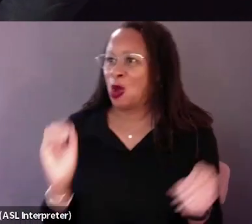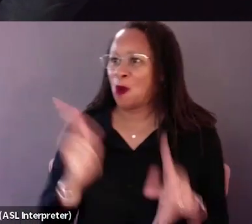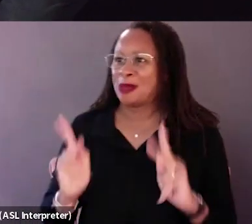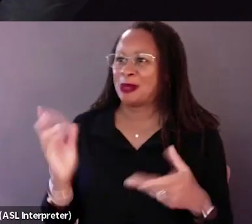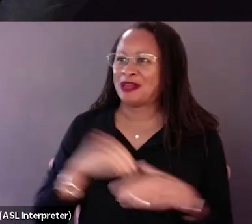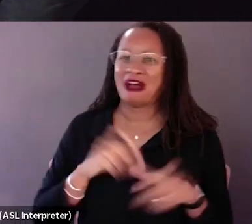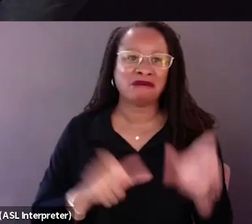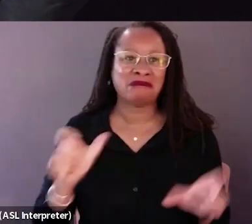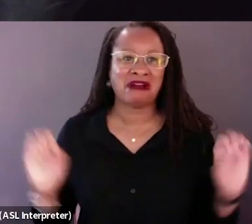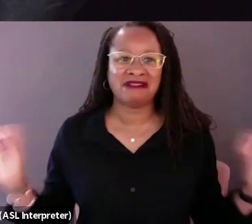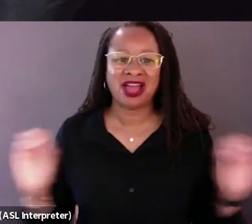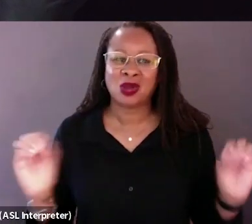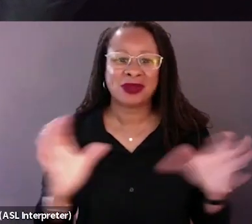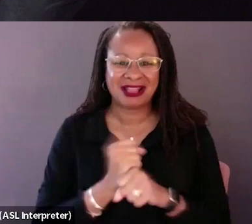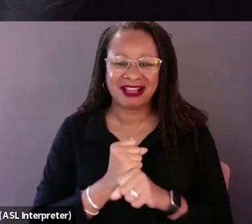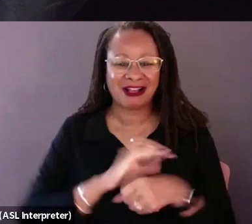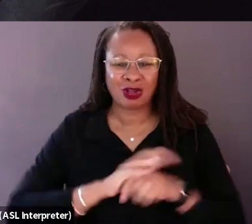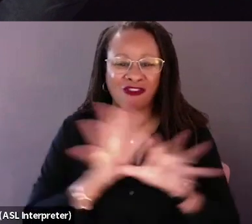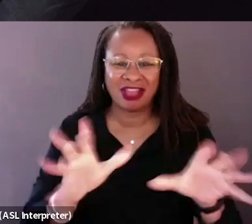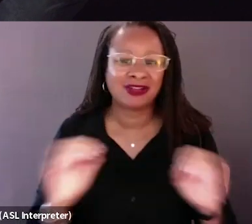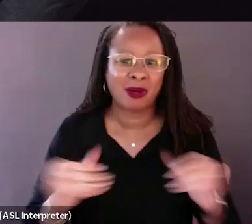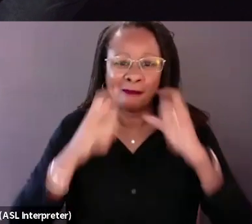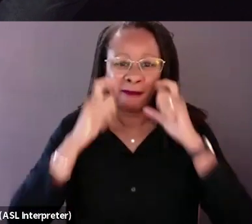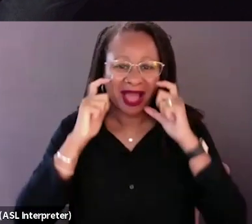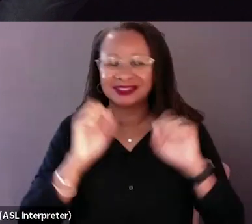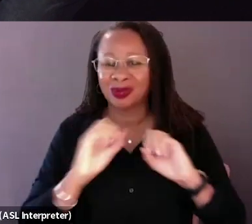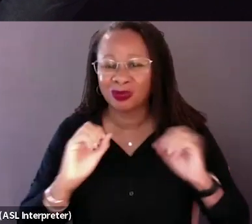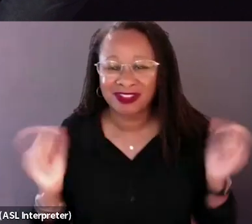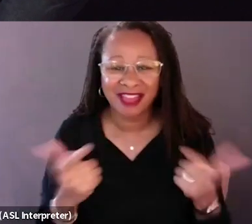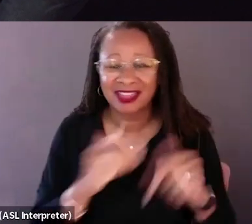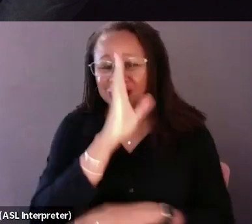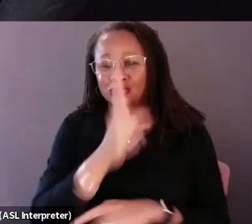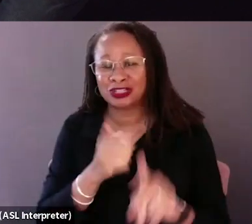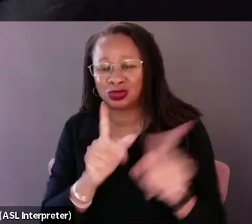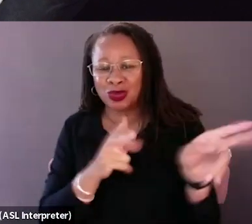No filming. Nobody's got COVID. Go straight into editing, basically.